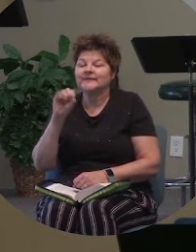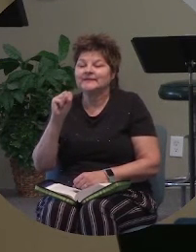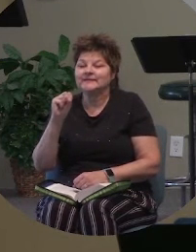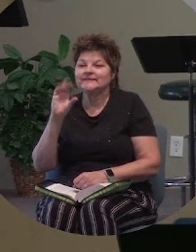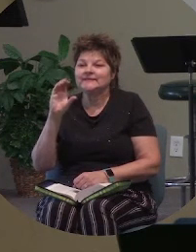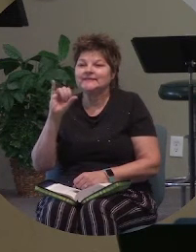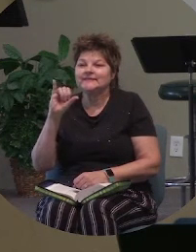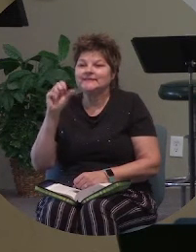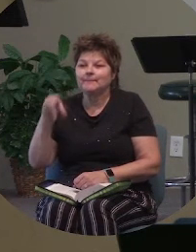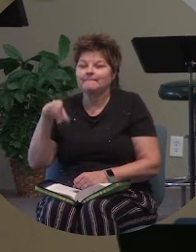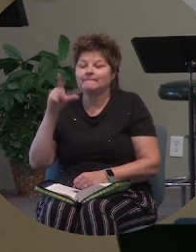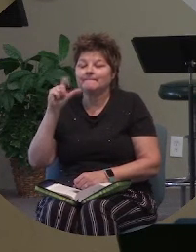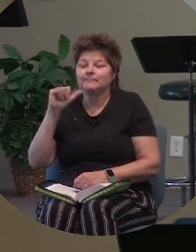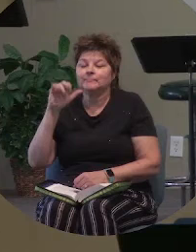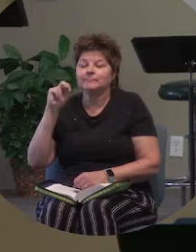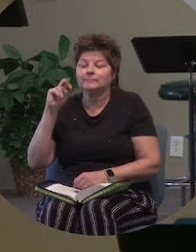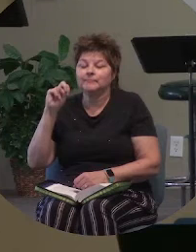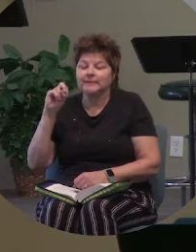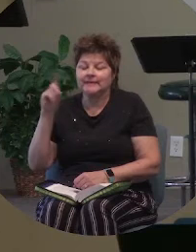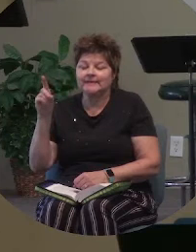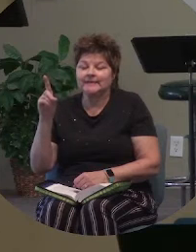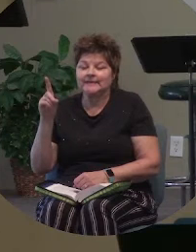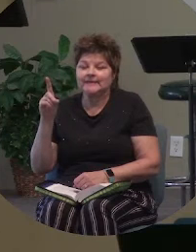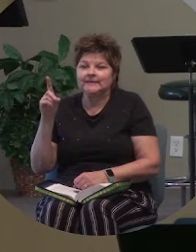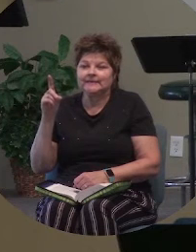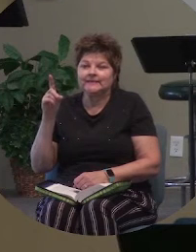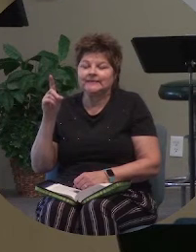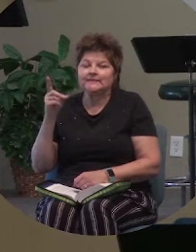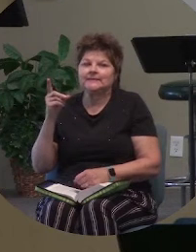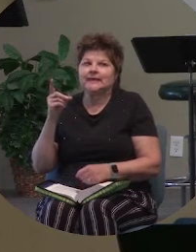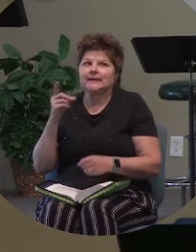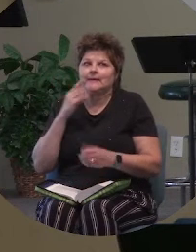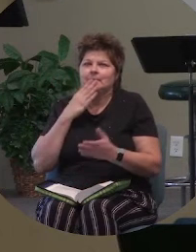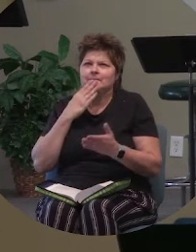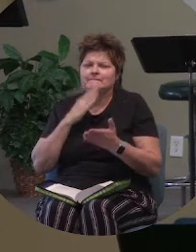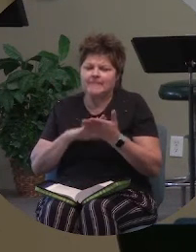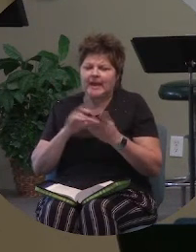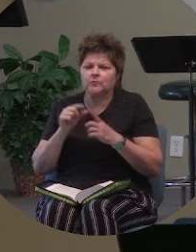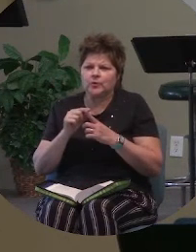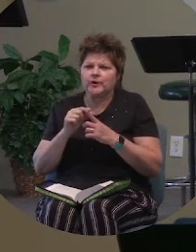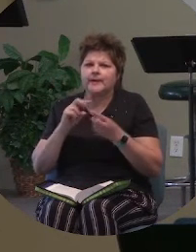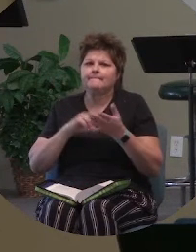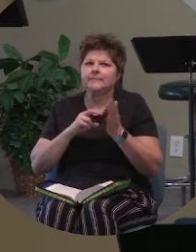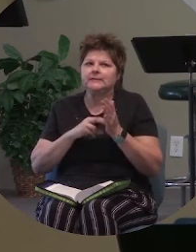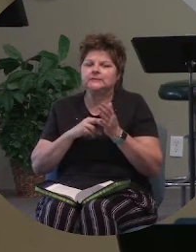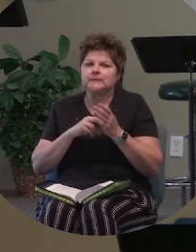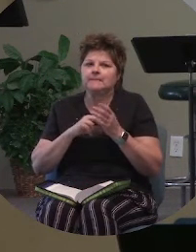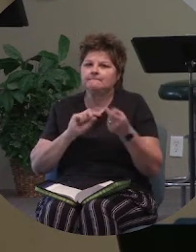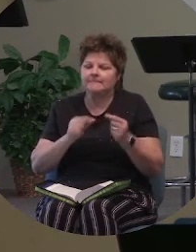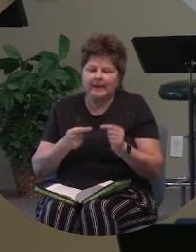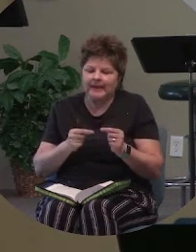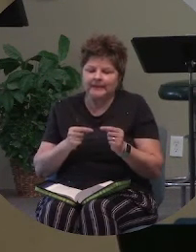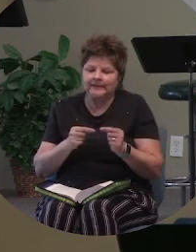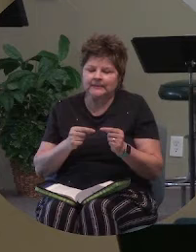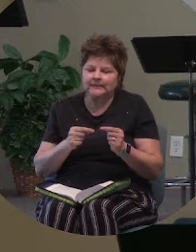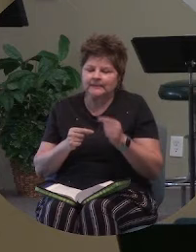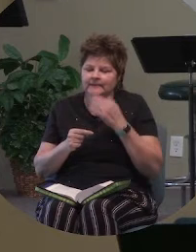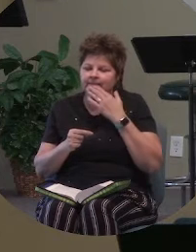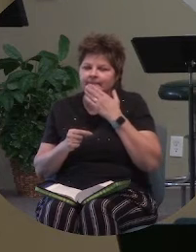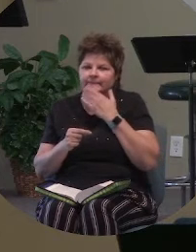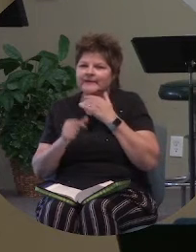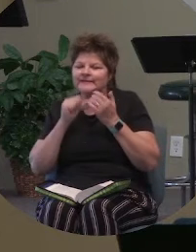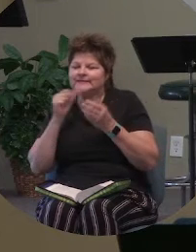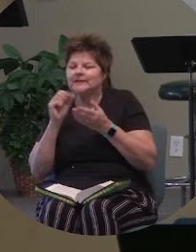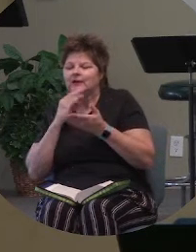discipline in the minds of a lot of people is a bad word. It means pain. Discipline is not a